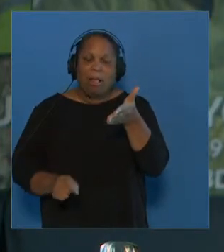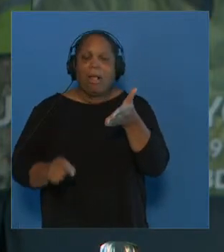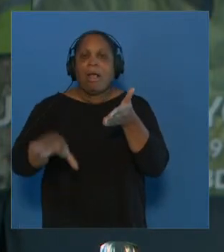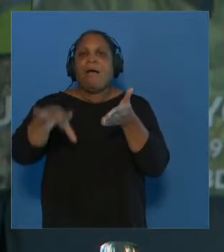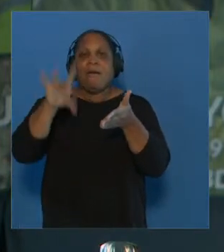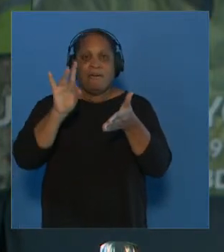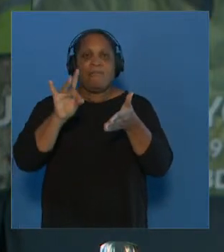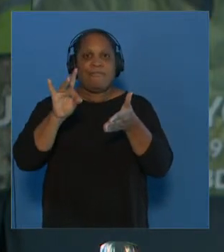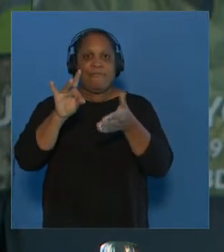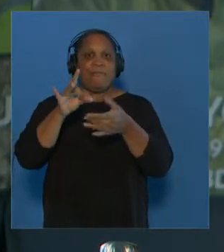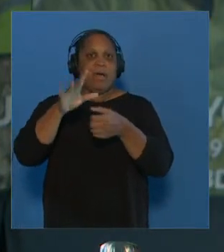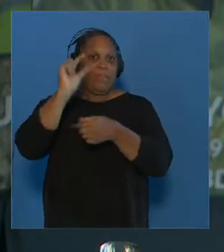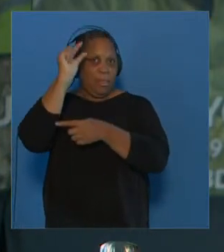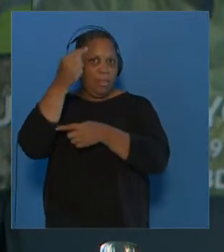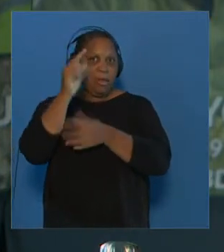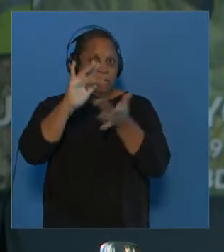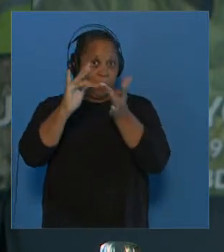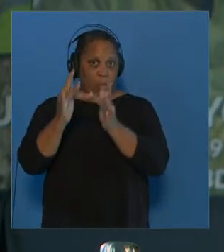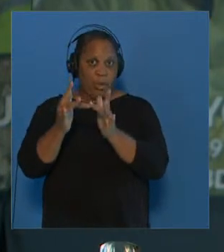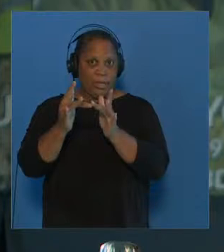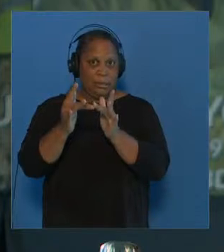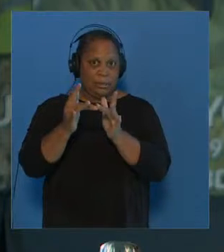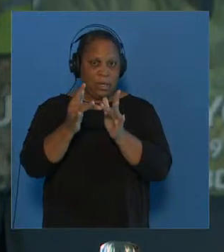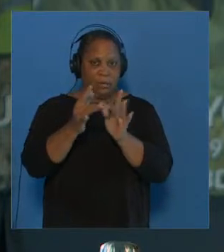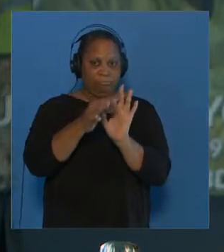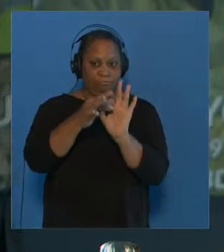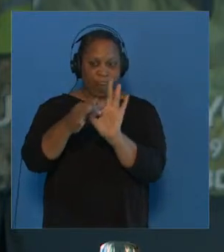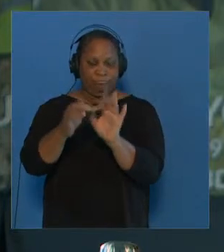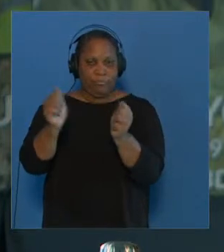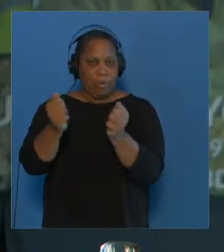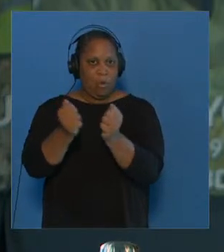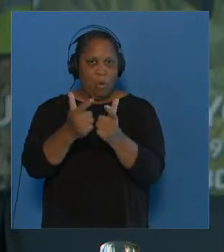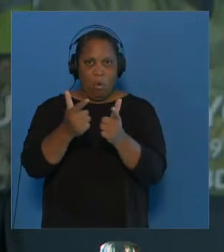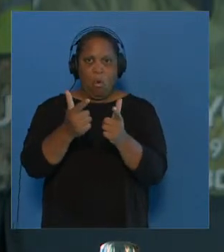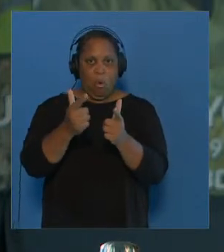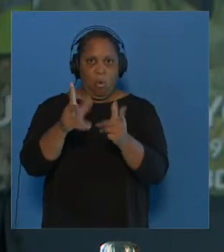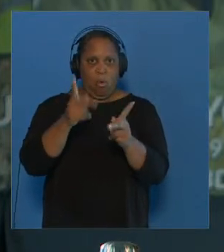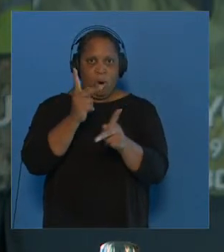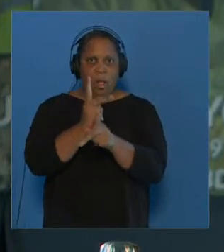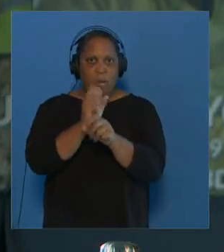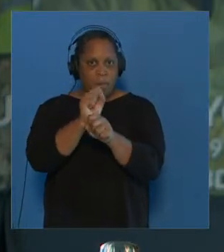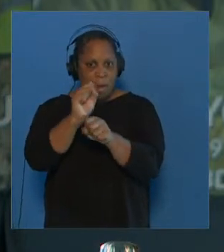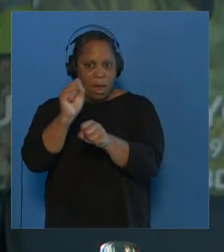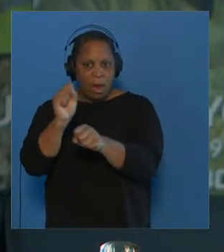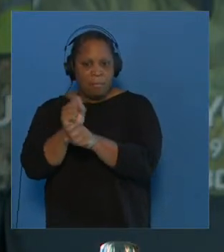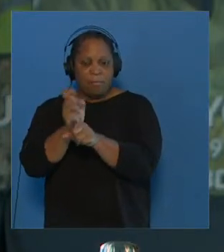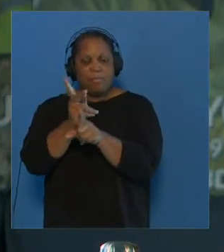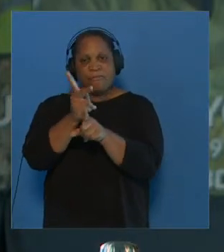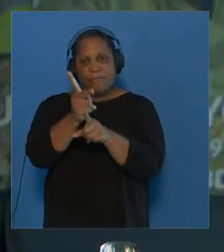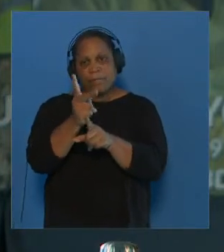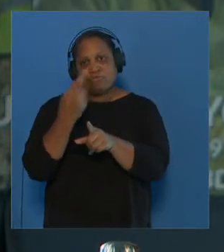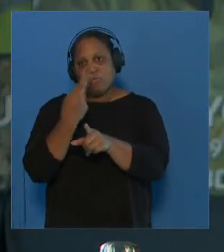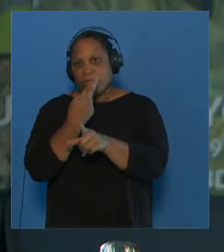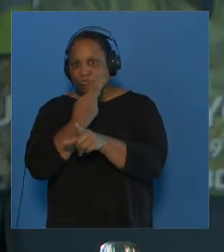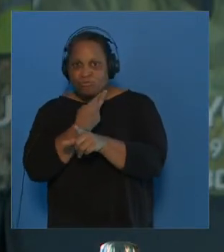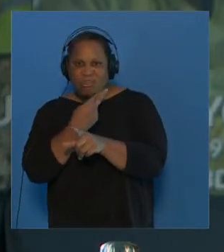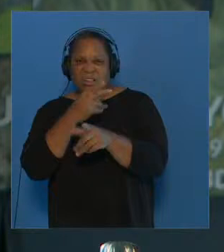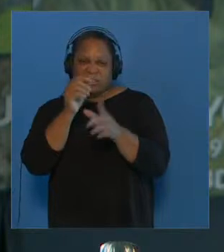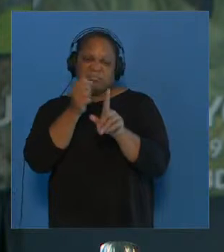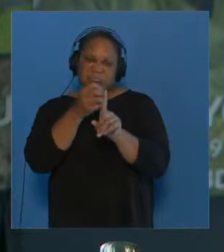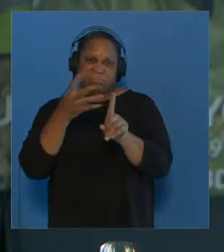on the government website with respect to all types and manner of occupations, professions, restaurants, et